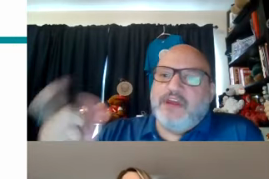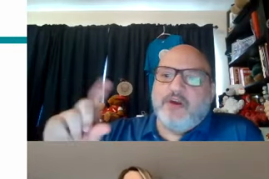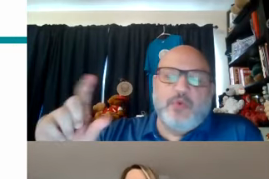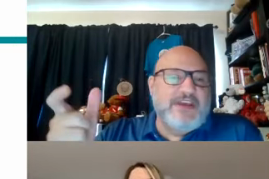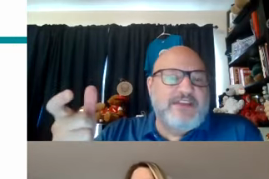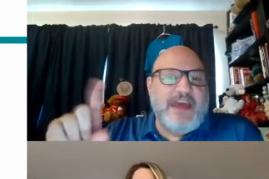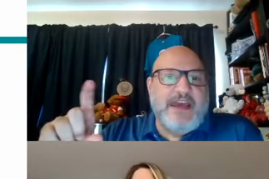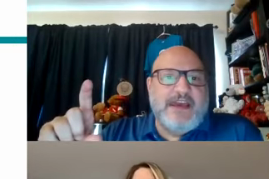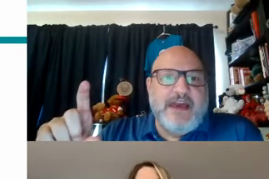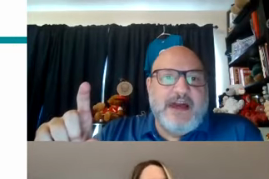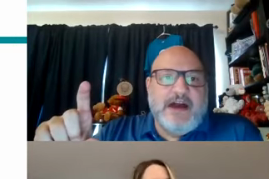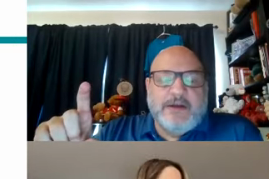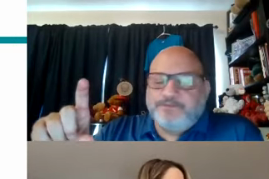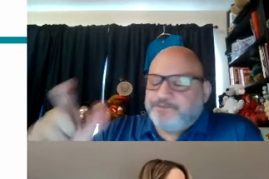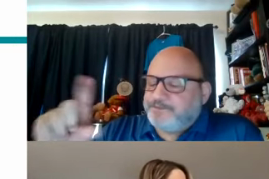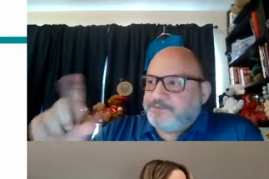up there with a